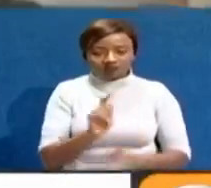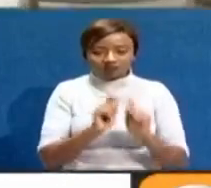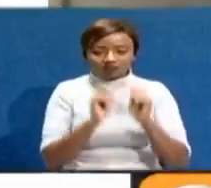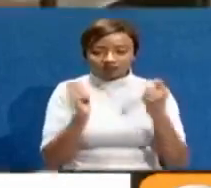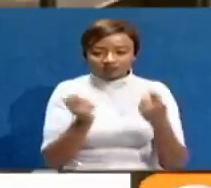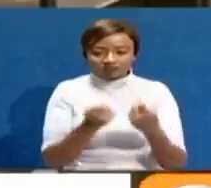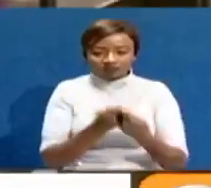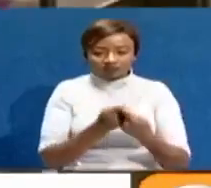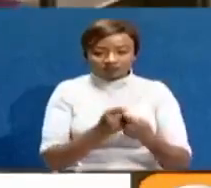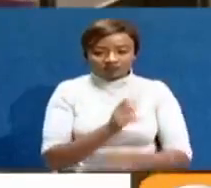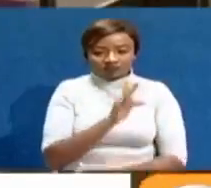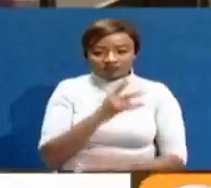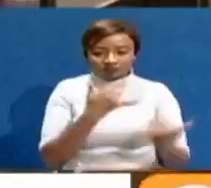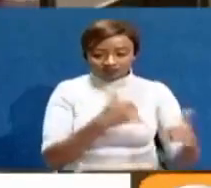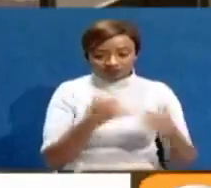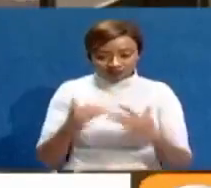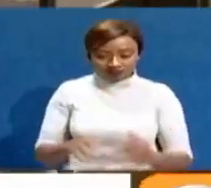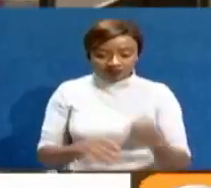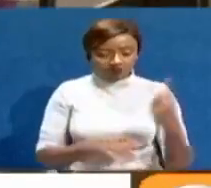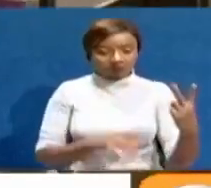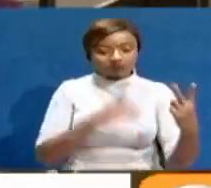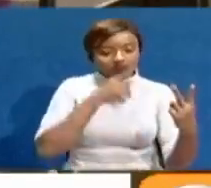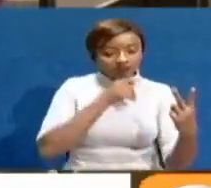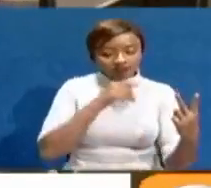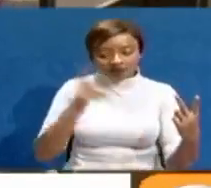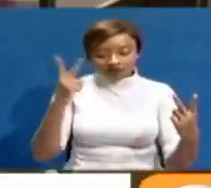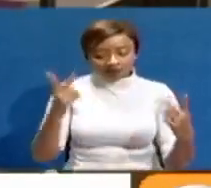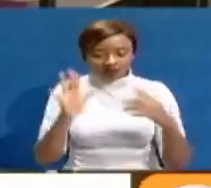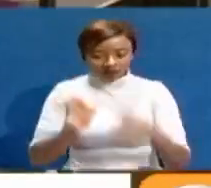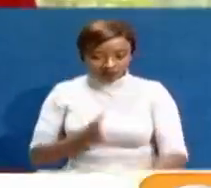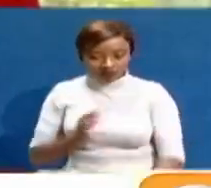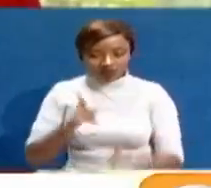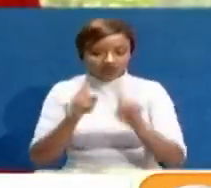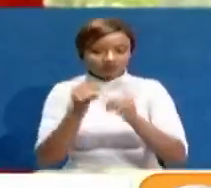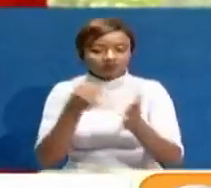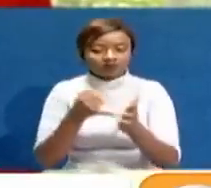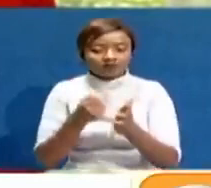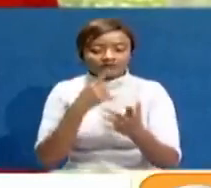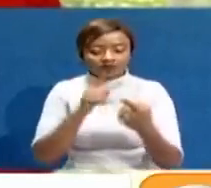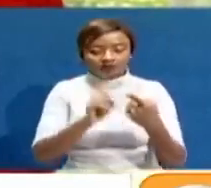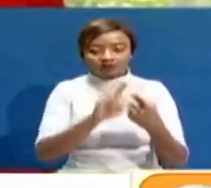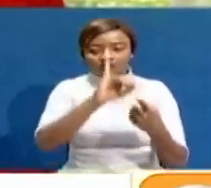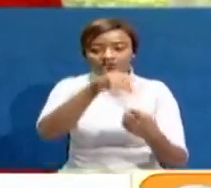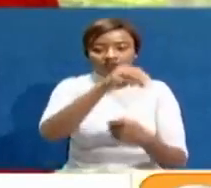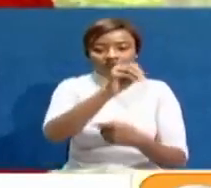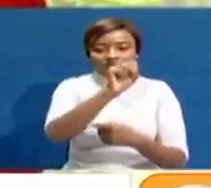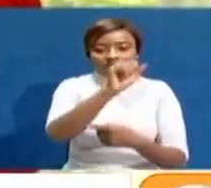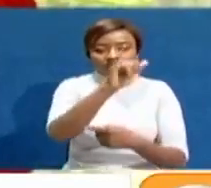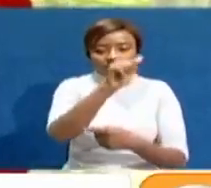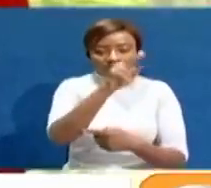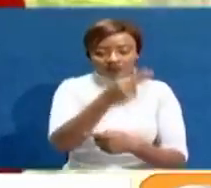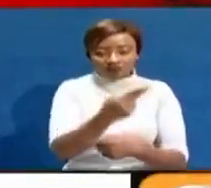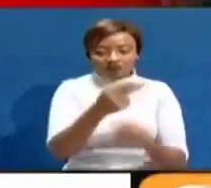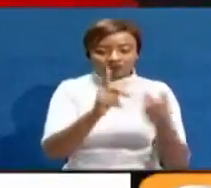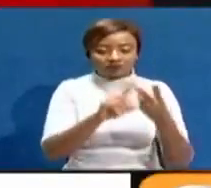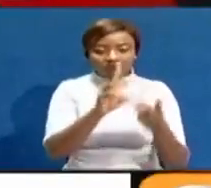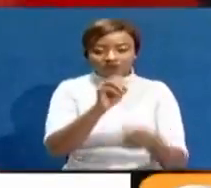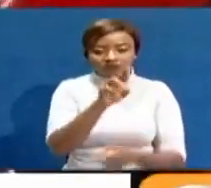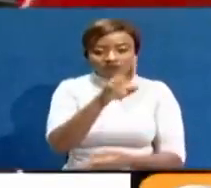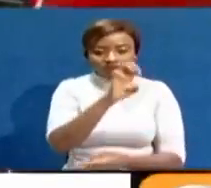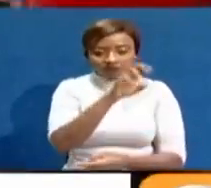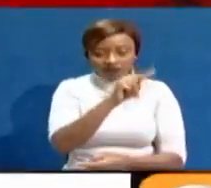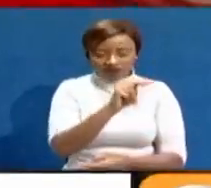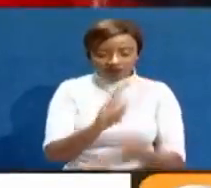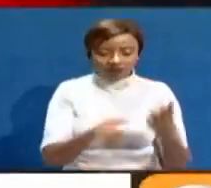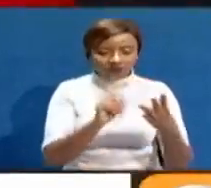in the seven-day event. The team of two men and two ladies also includes Josiah Wandera, Doreen Juma, and Lydia